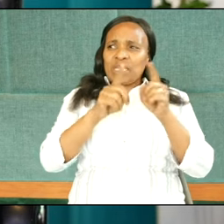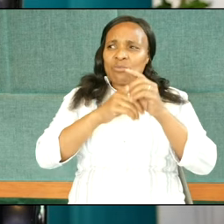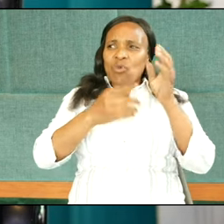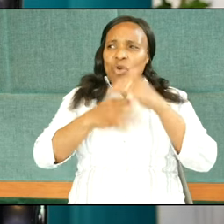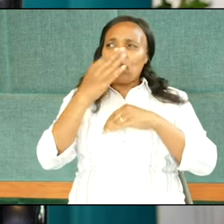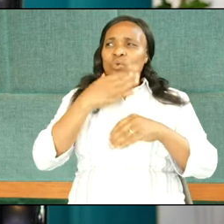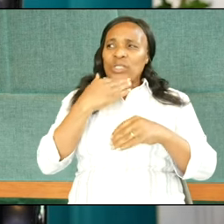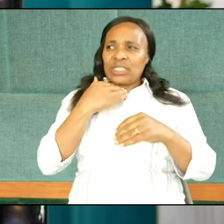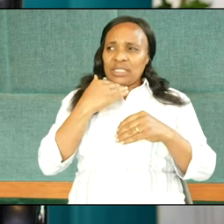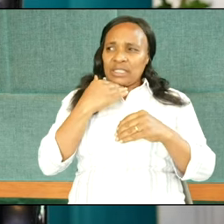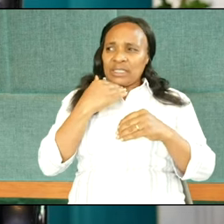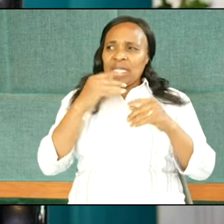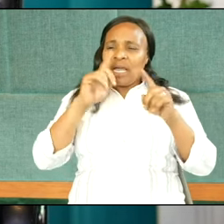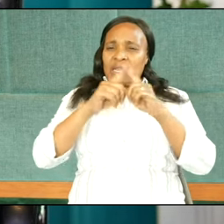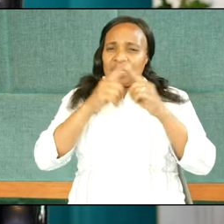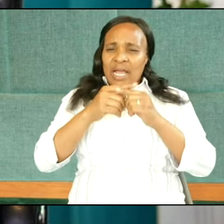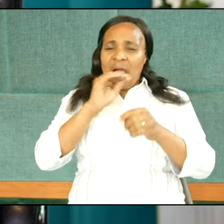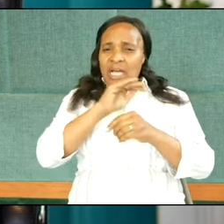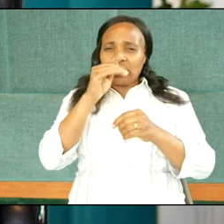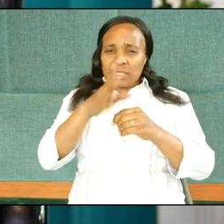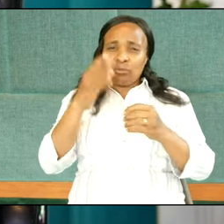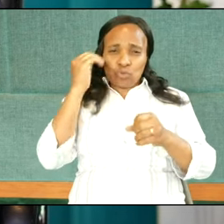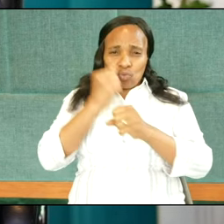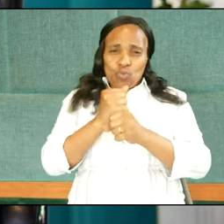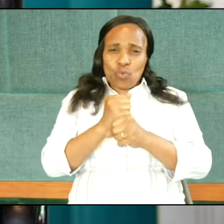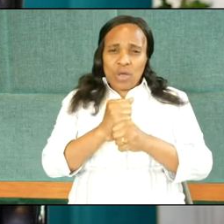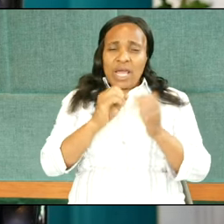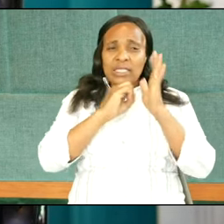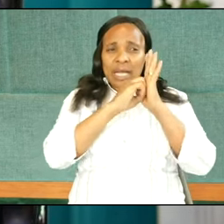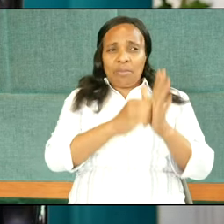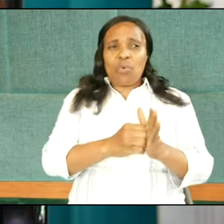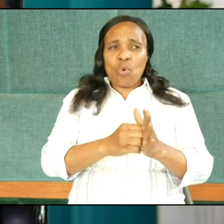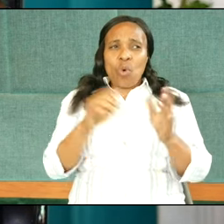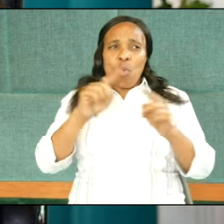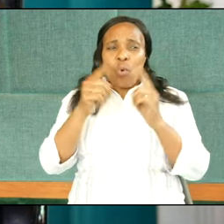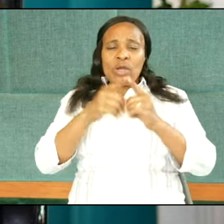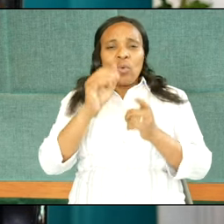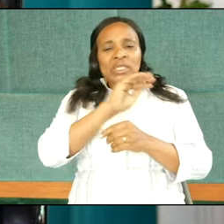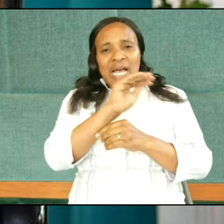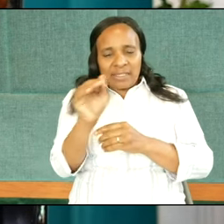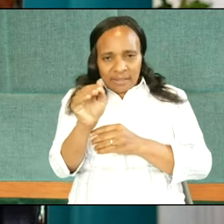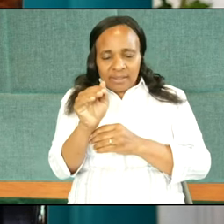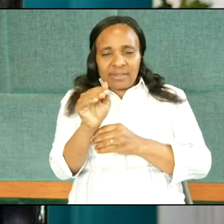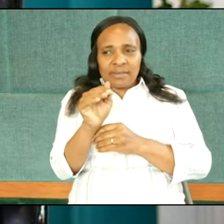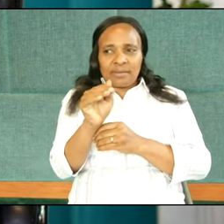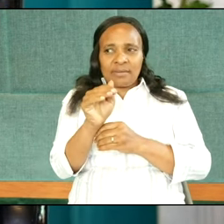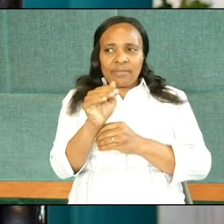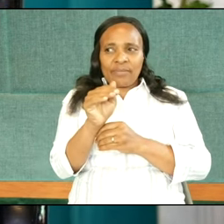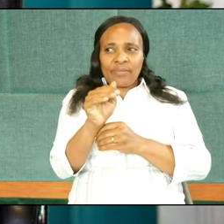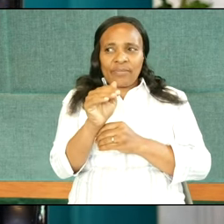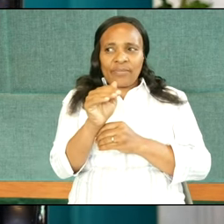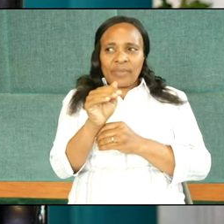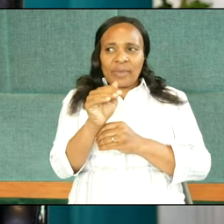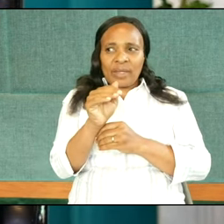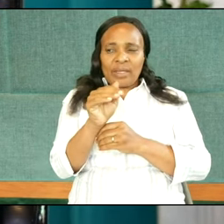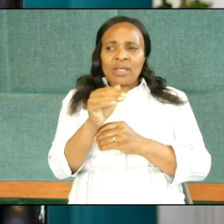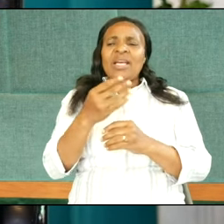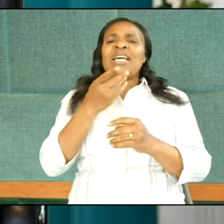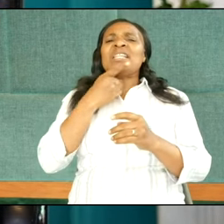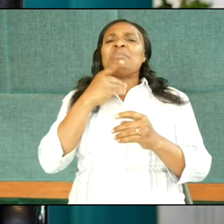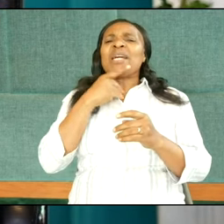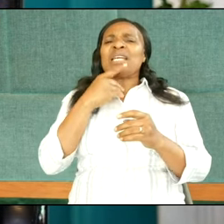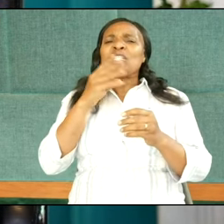had, you know, asked him to do. Like, for example, when he was asked to, you know, when the Israelites demanded